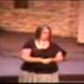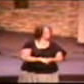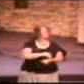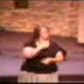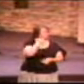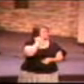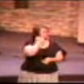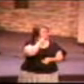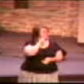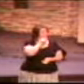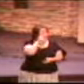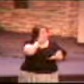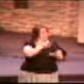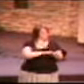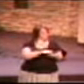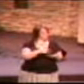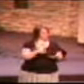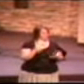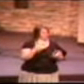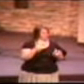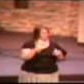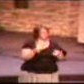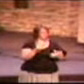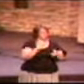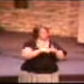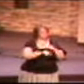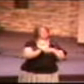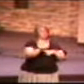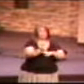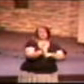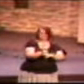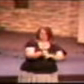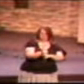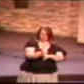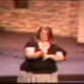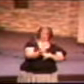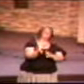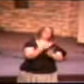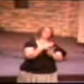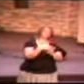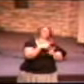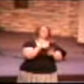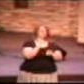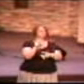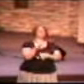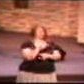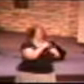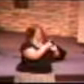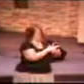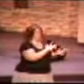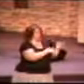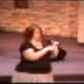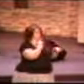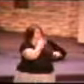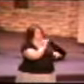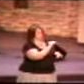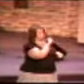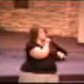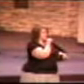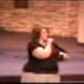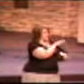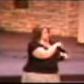believe me, chapter 10, turning to the disciples, Jesus said to them in private,